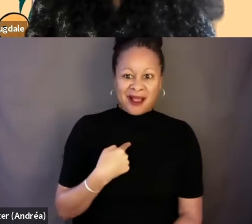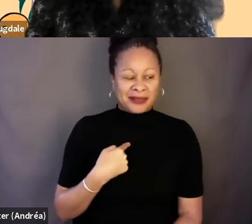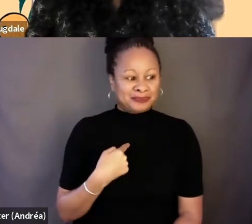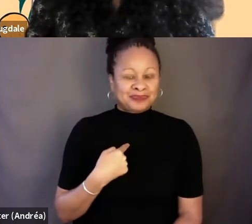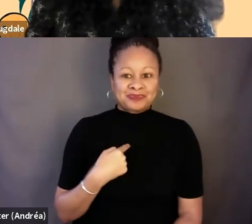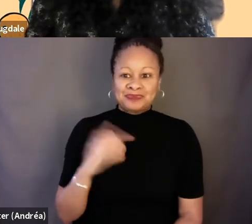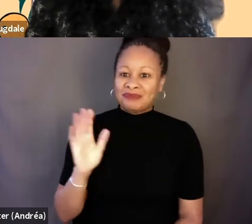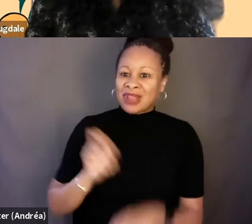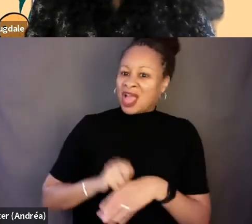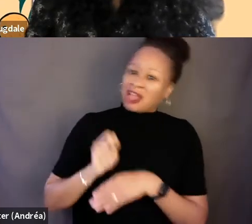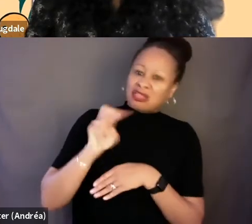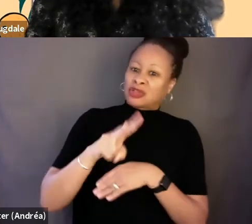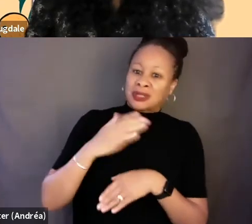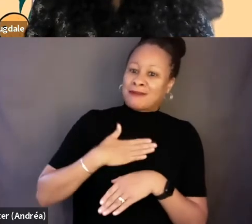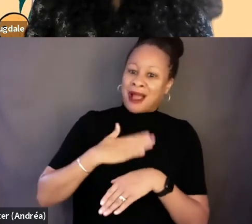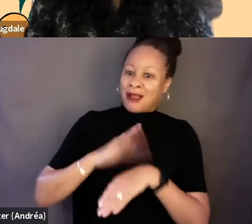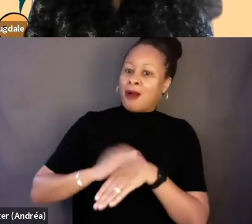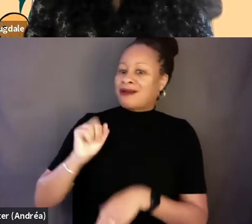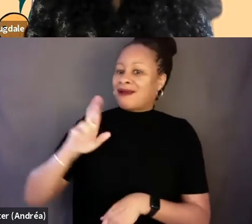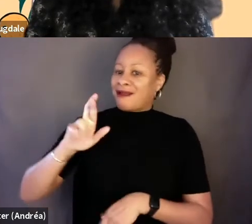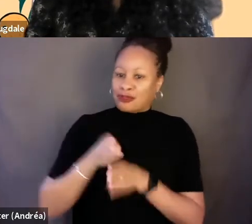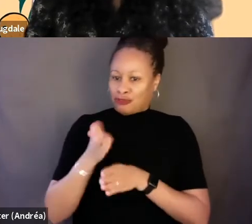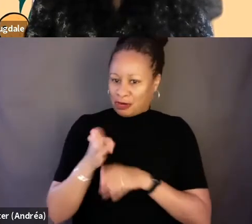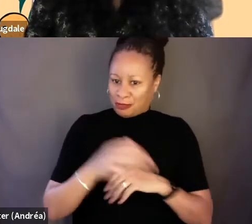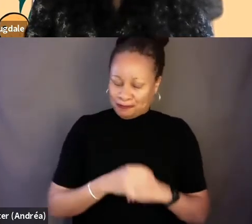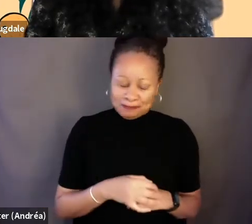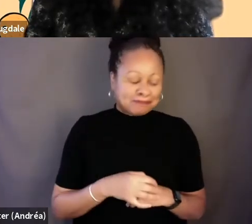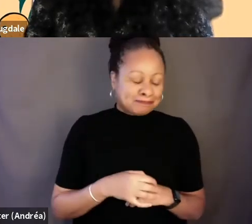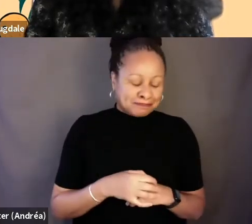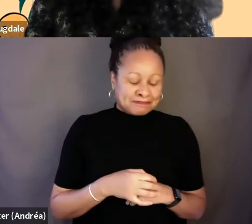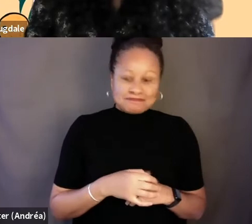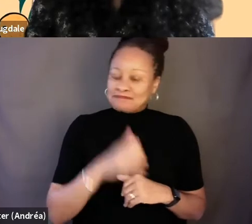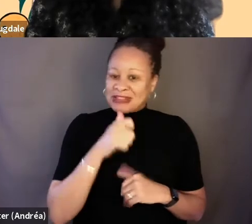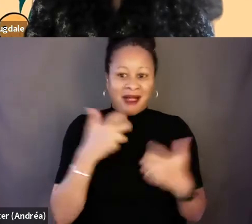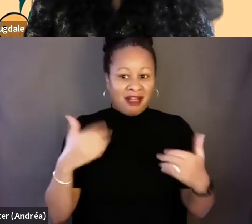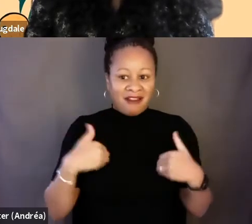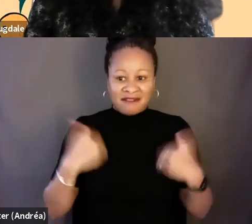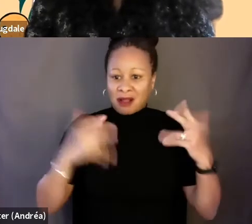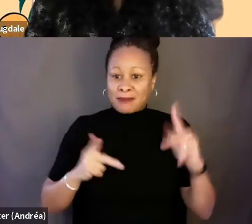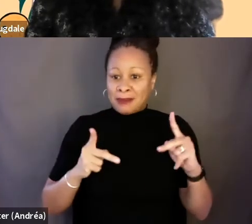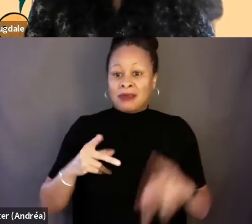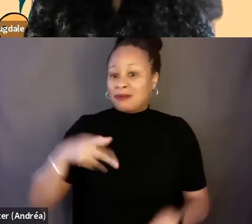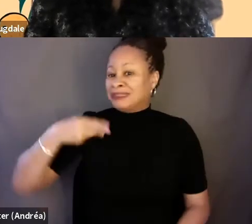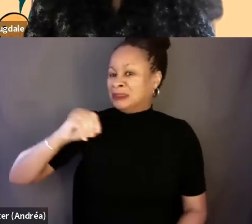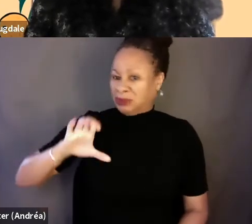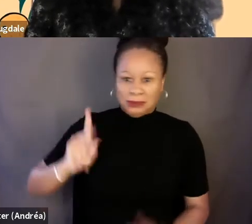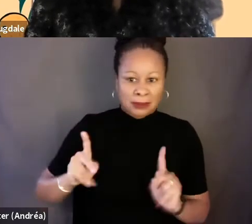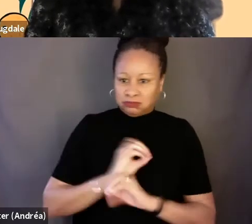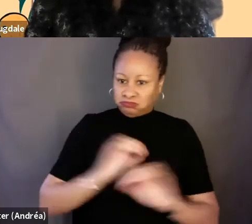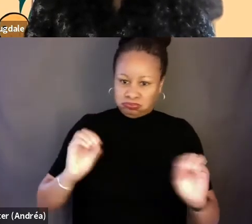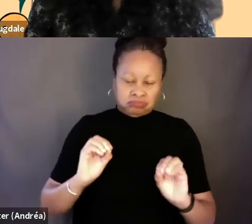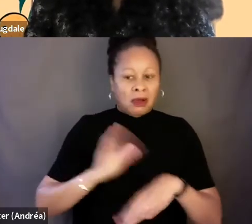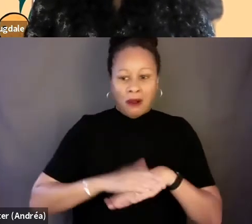basically launching my on-air career, and there were not a lot of young people of color on